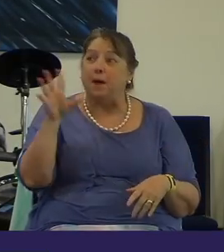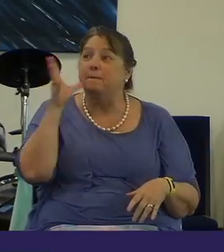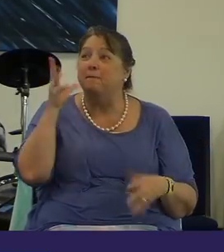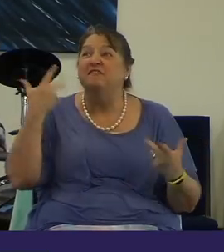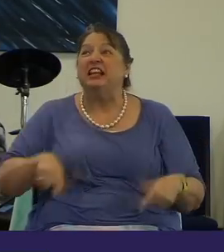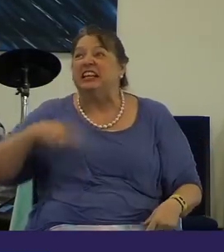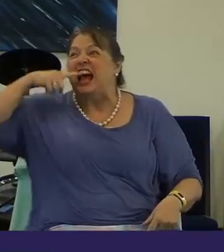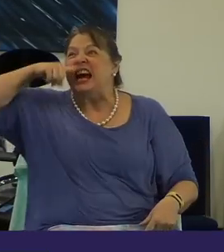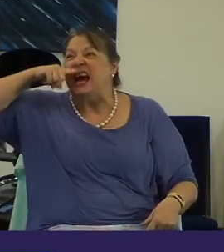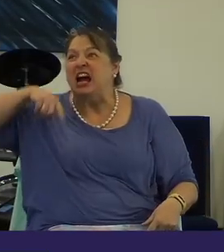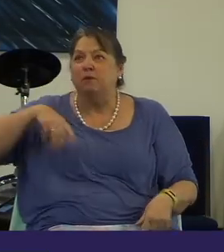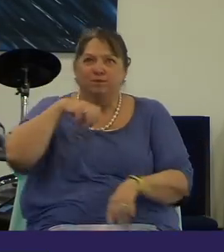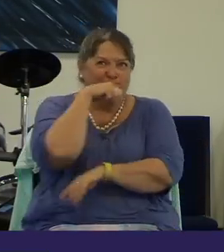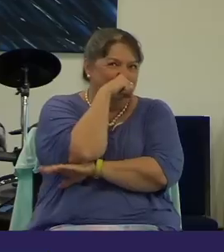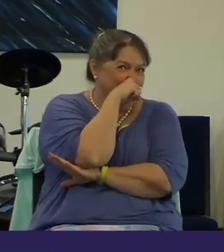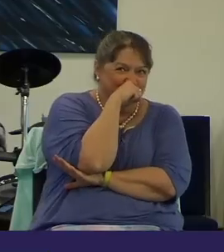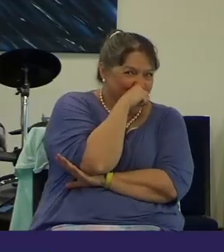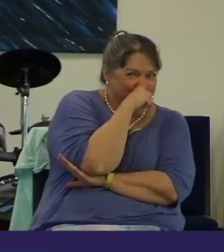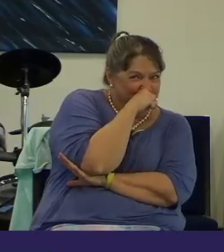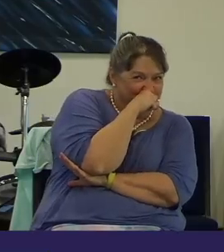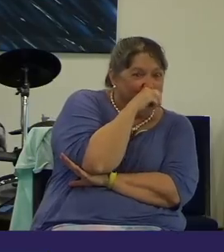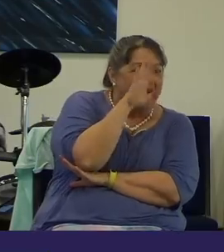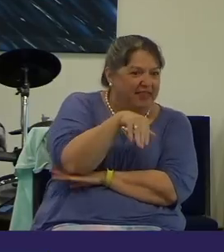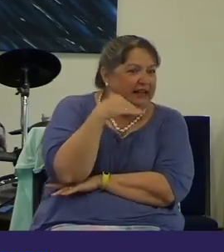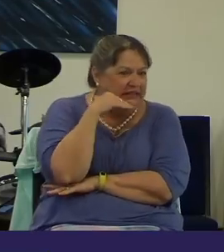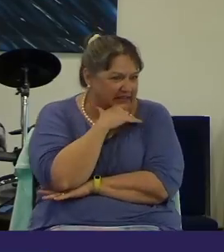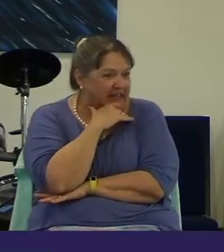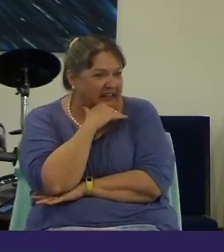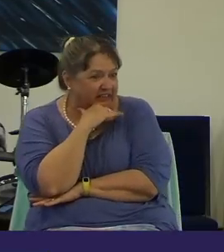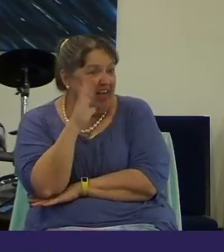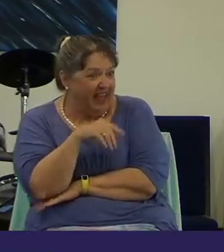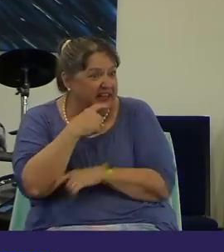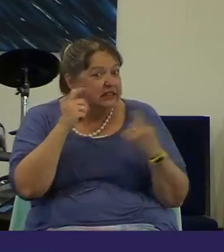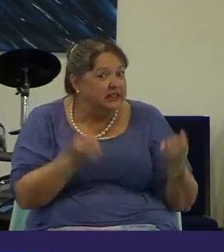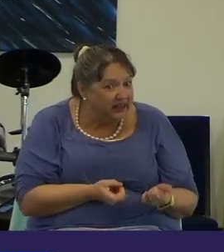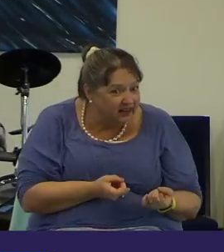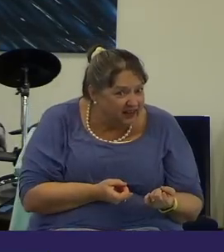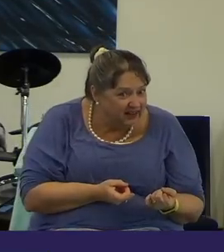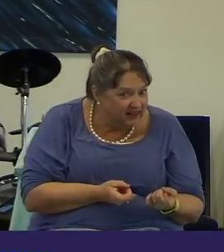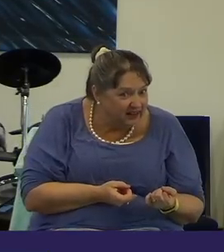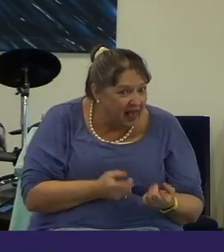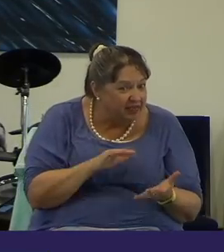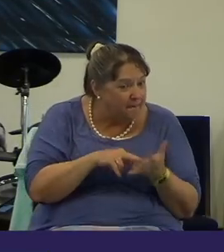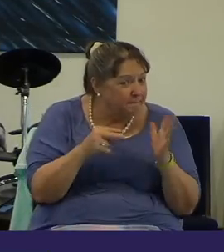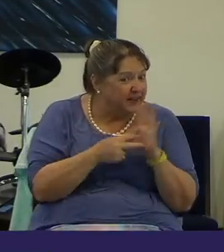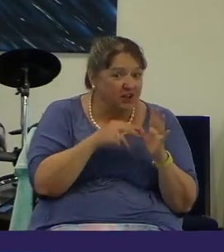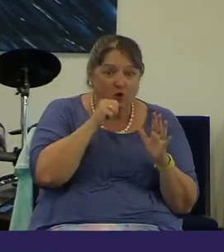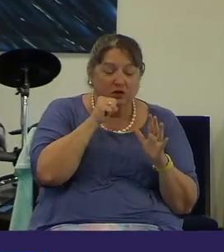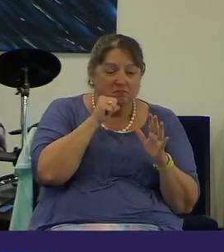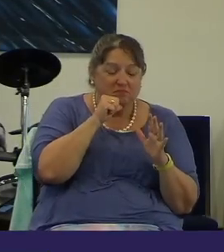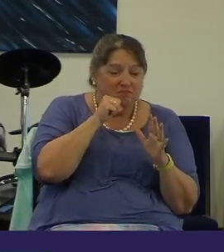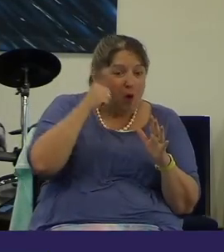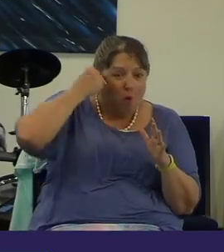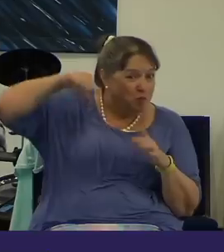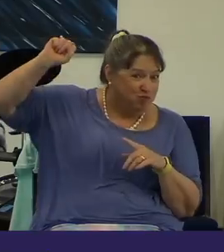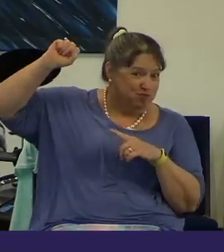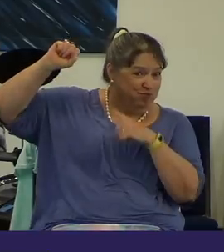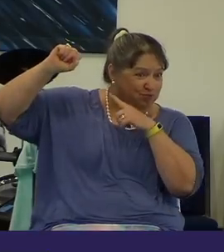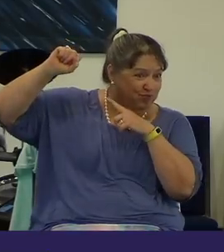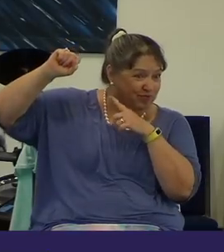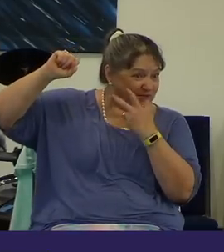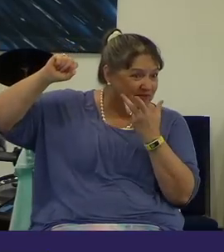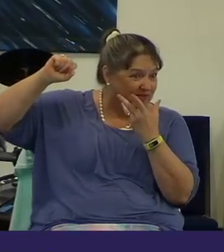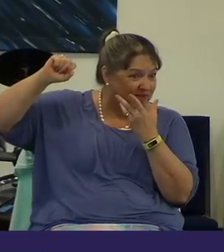to bed, that's being deceiving, and that is a sin because that's being disobedient to your parents. And God said